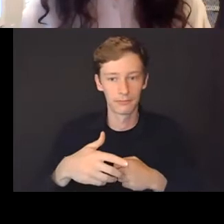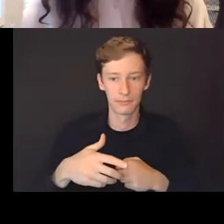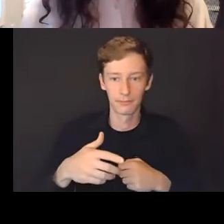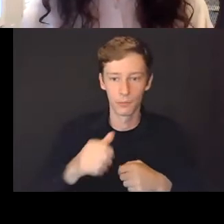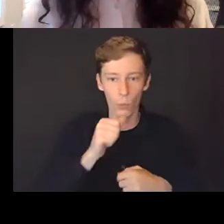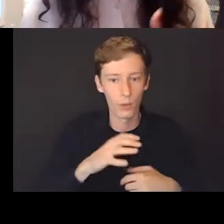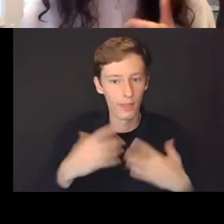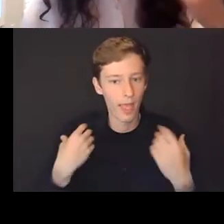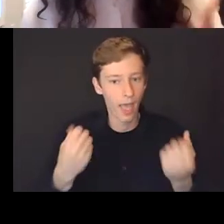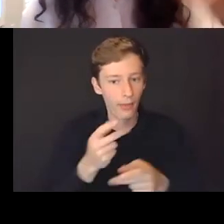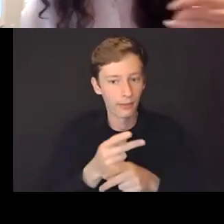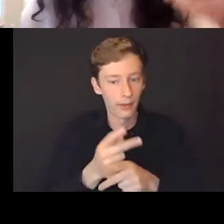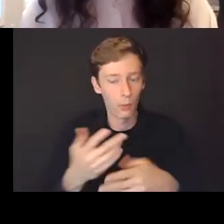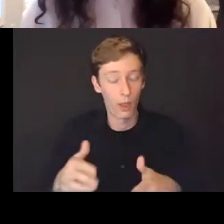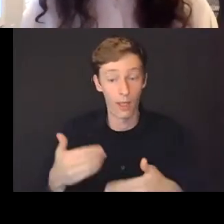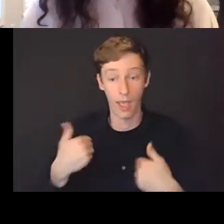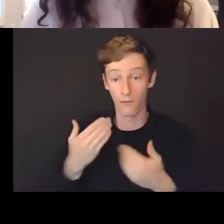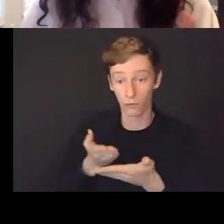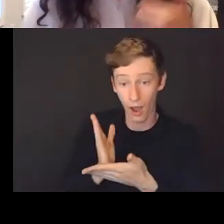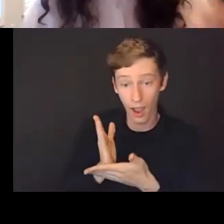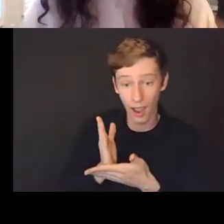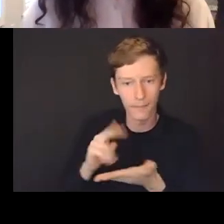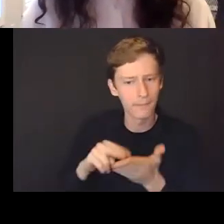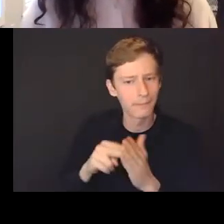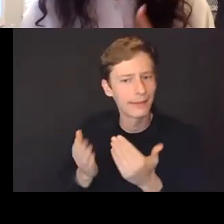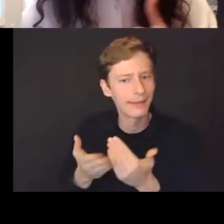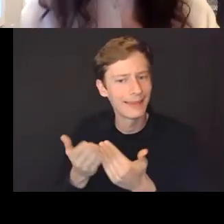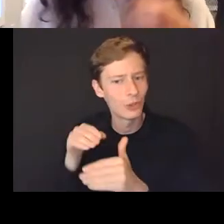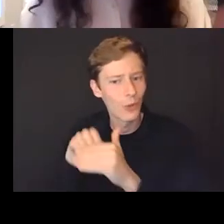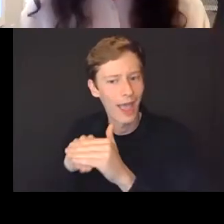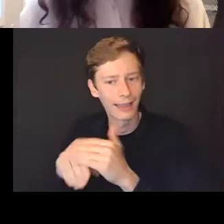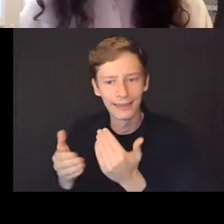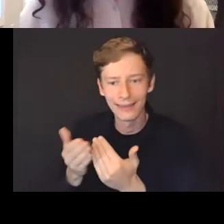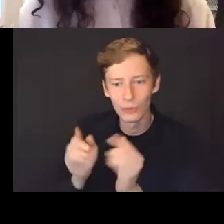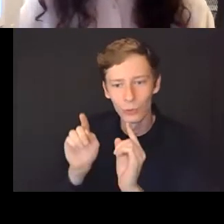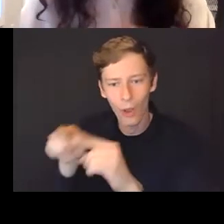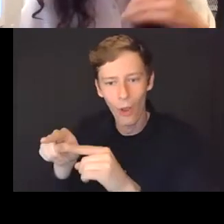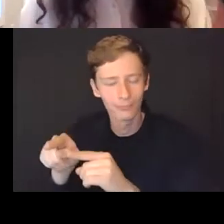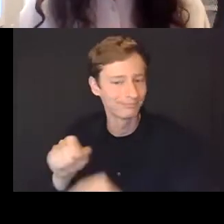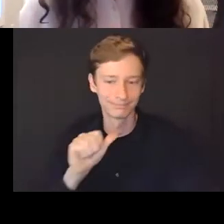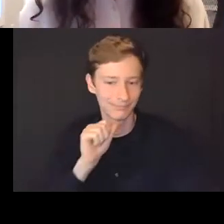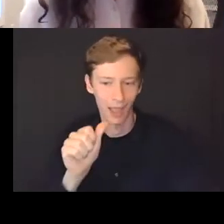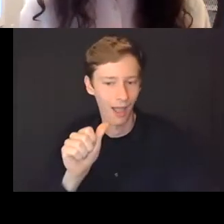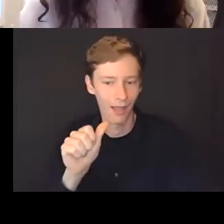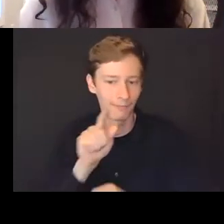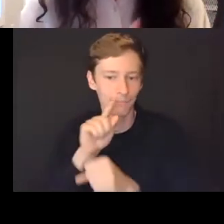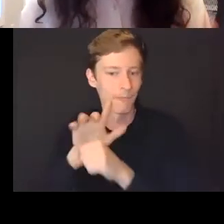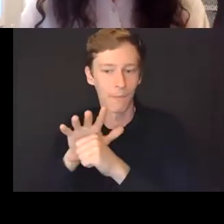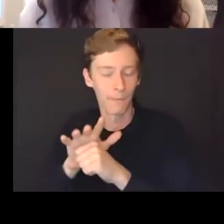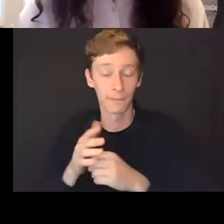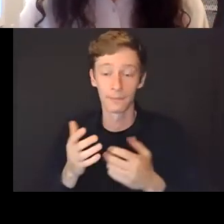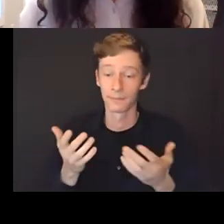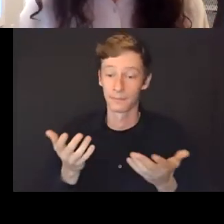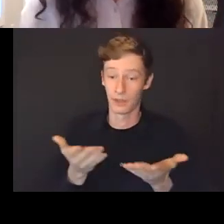it accessible. And that will always be a work in progress, including here in Virginia, even though we have made tremendous gains when it comes